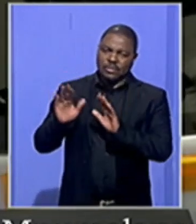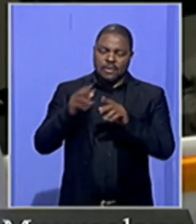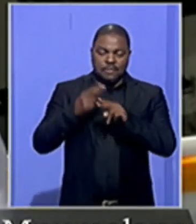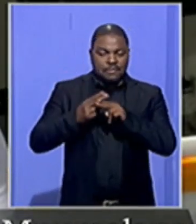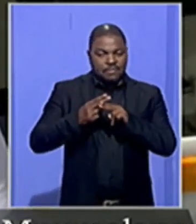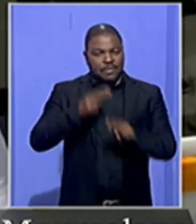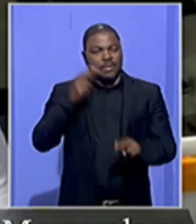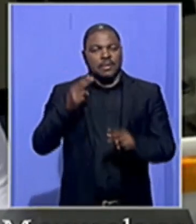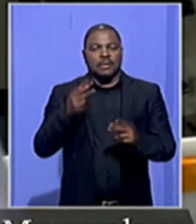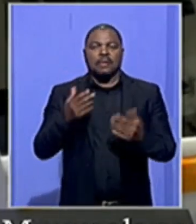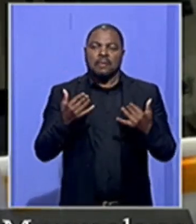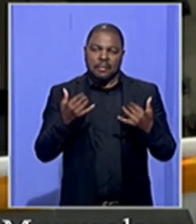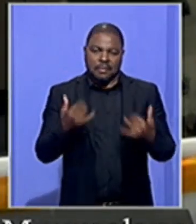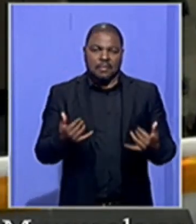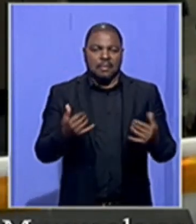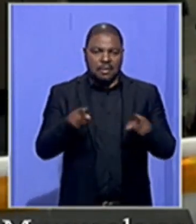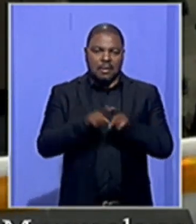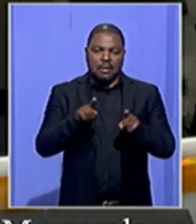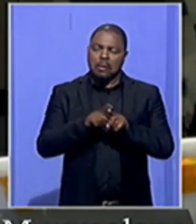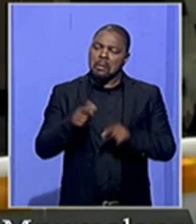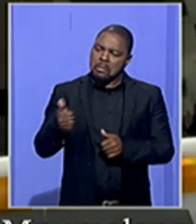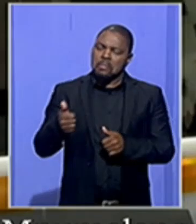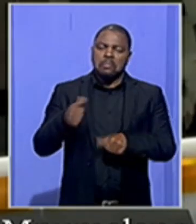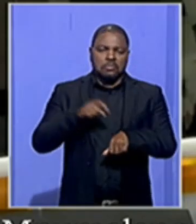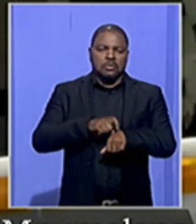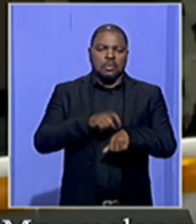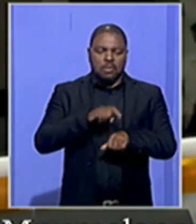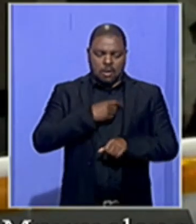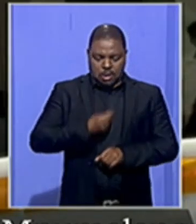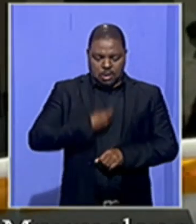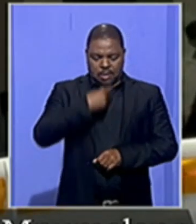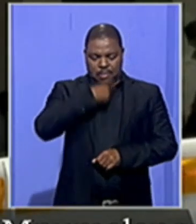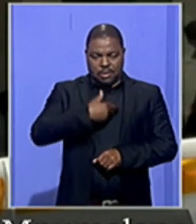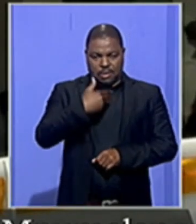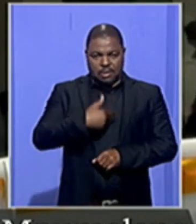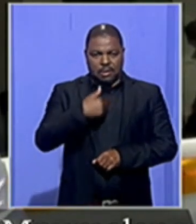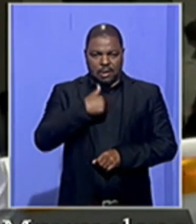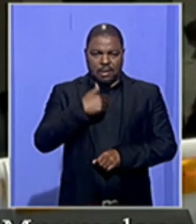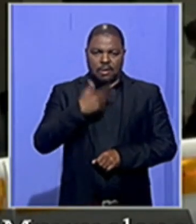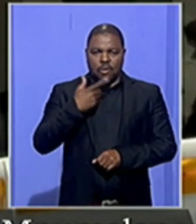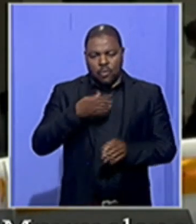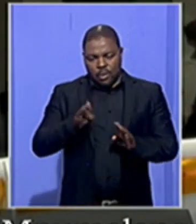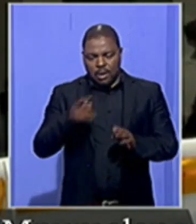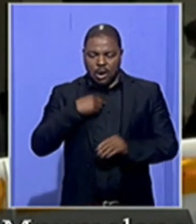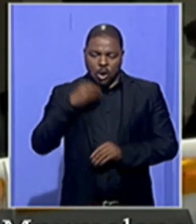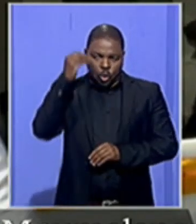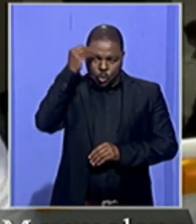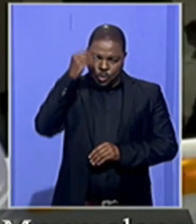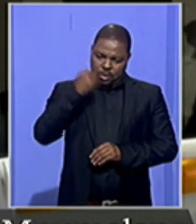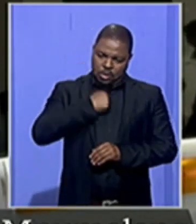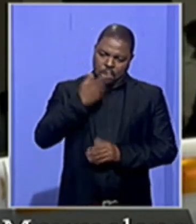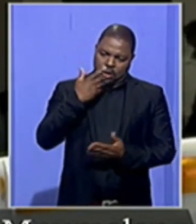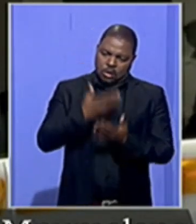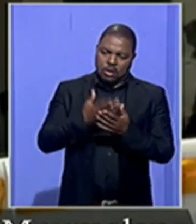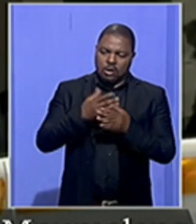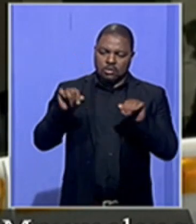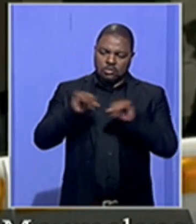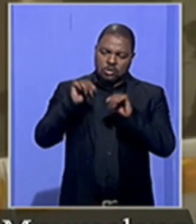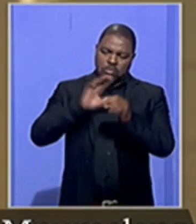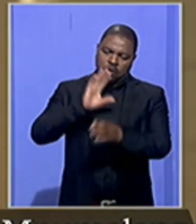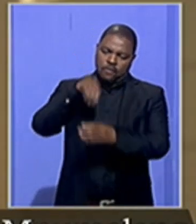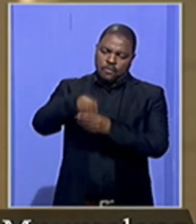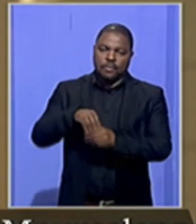finally like a good time as a young person to have a voice, to put my opinion into certain systems and